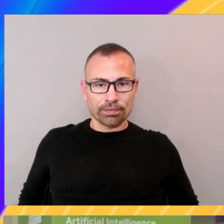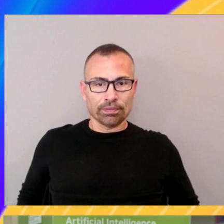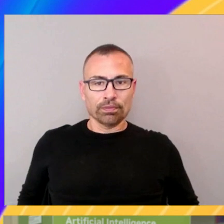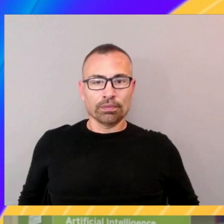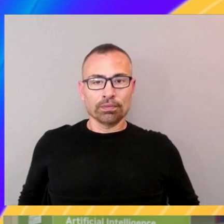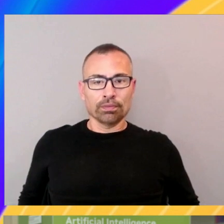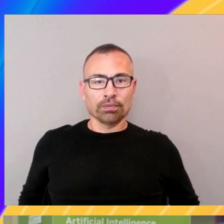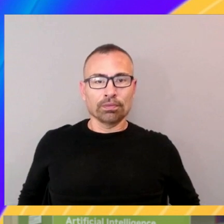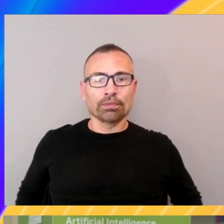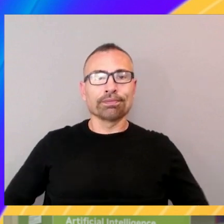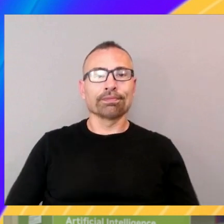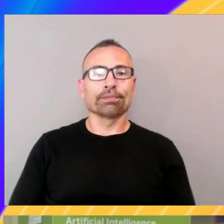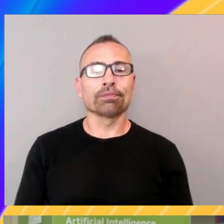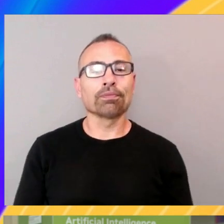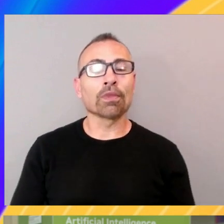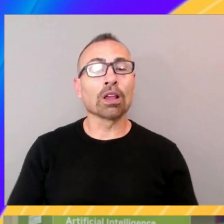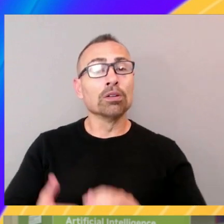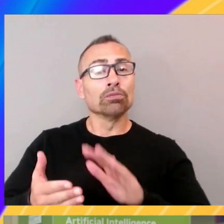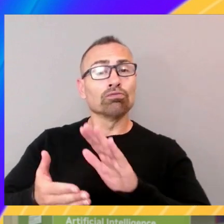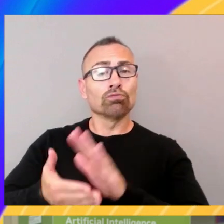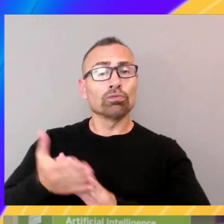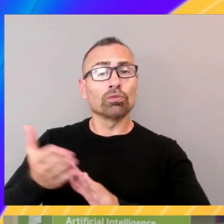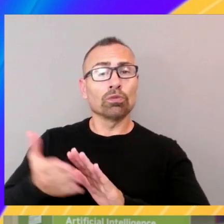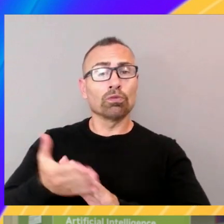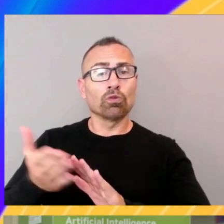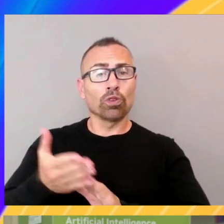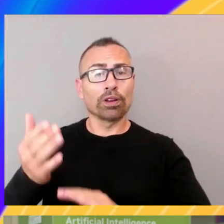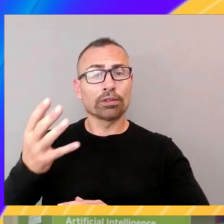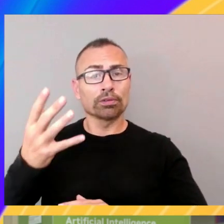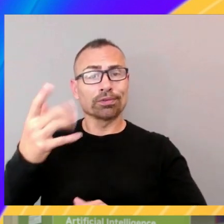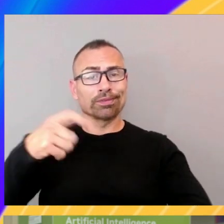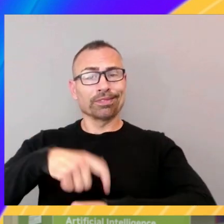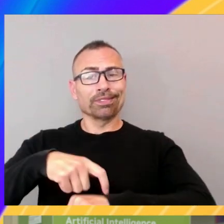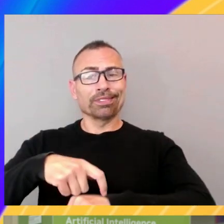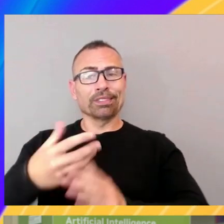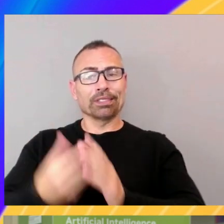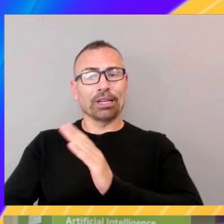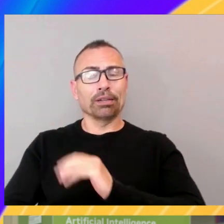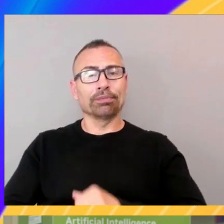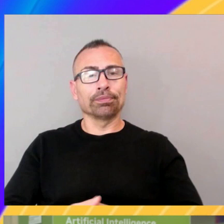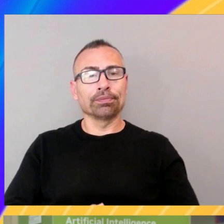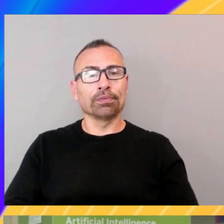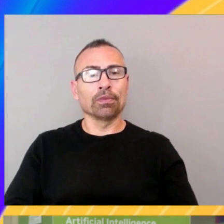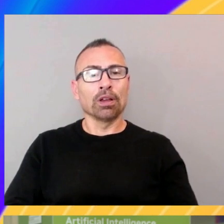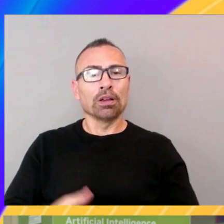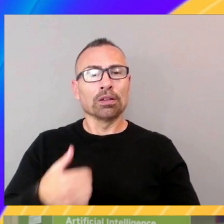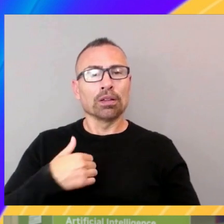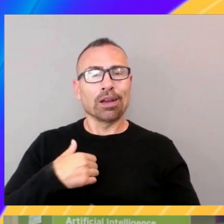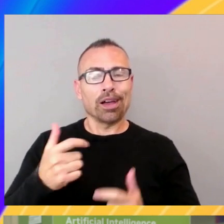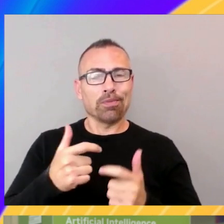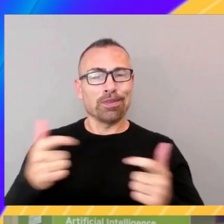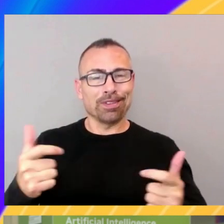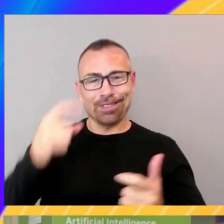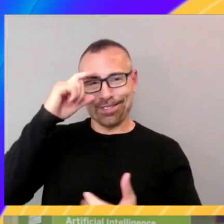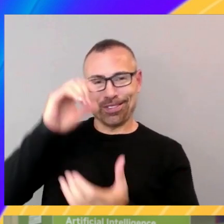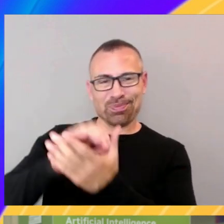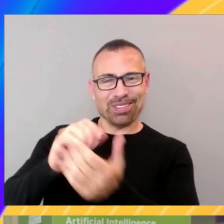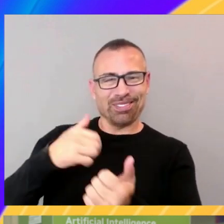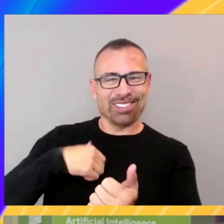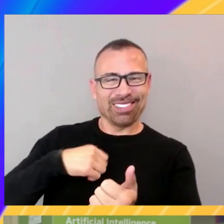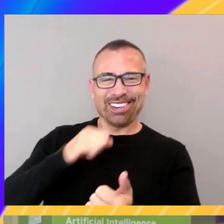running on a time. So I'm a huge believer in, I haven't failed. I've just found 10,000 ways to do